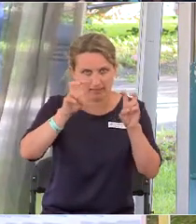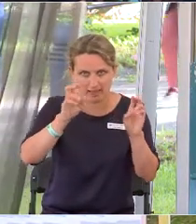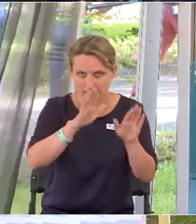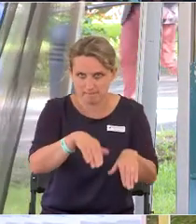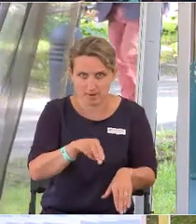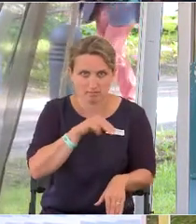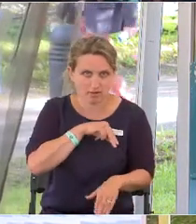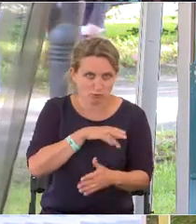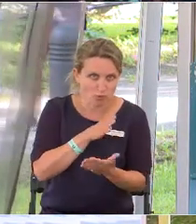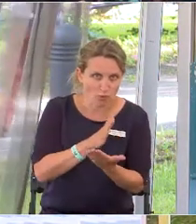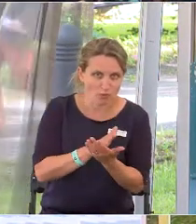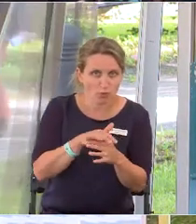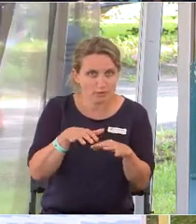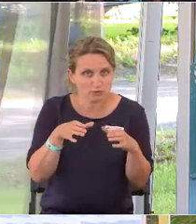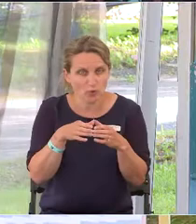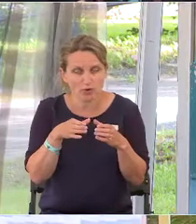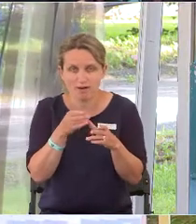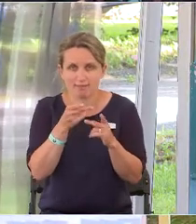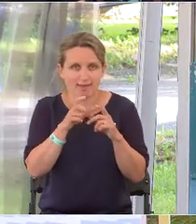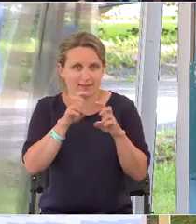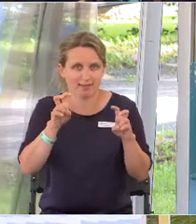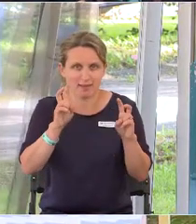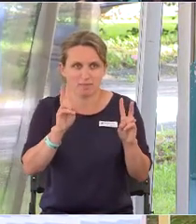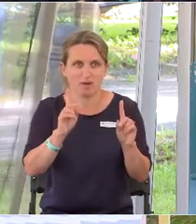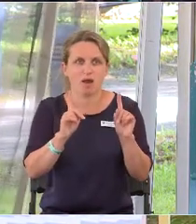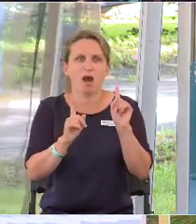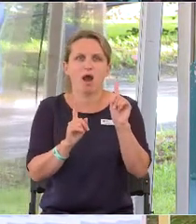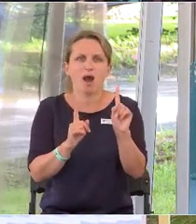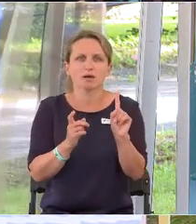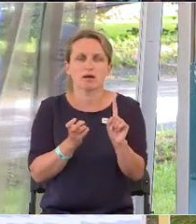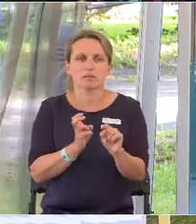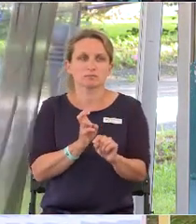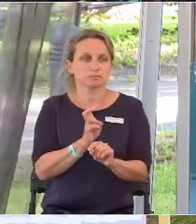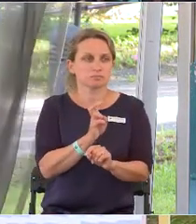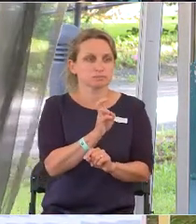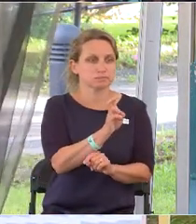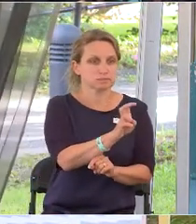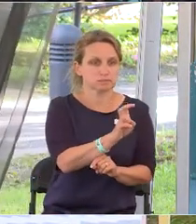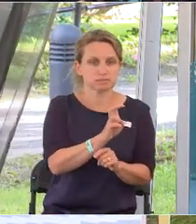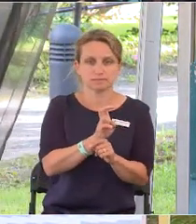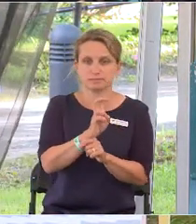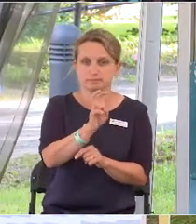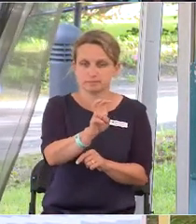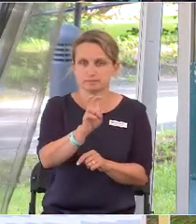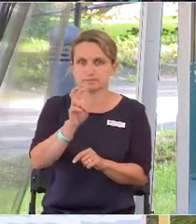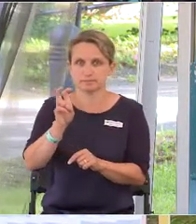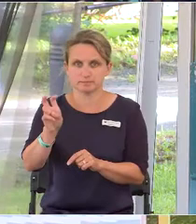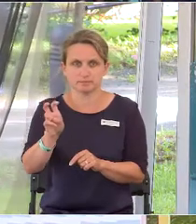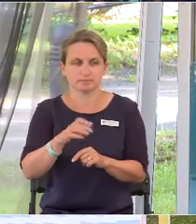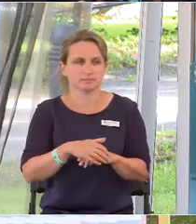how you position in this global society. But we see that there is at least, if a person goes and